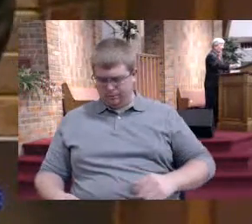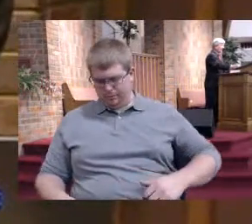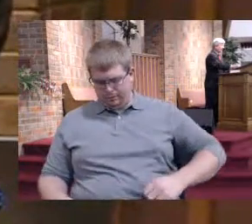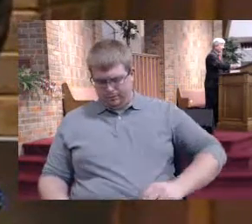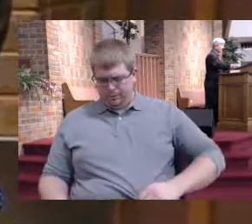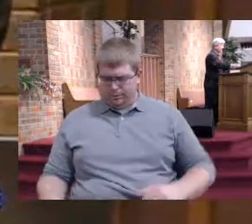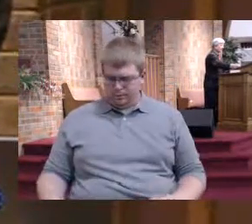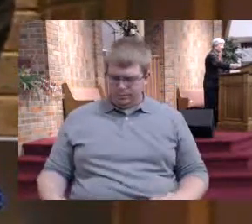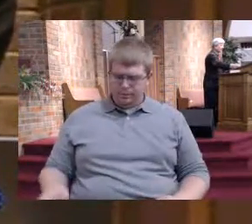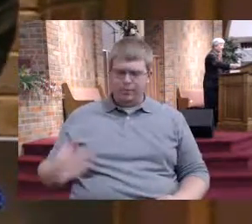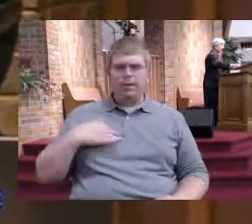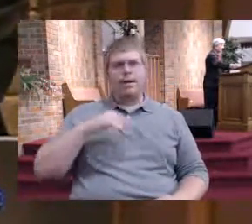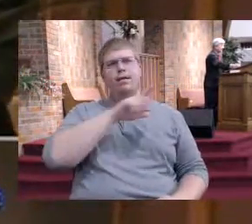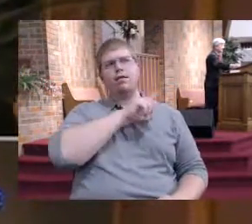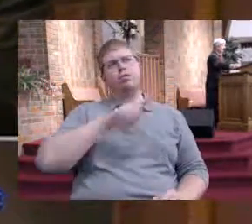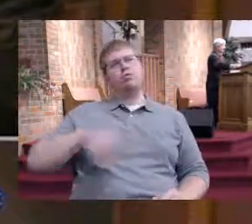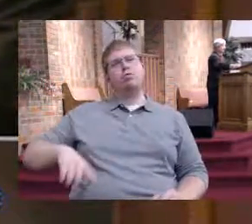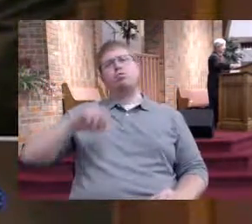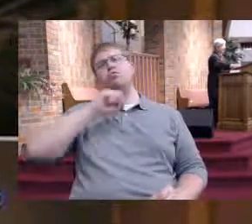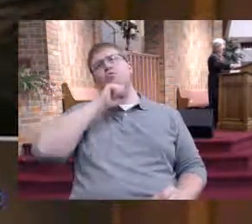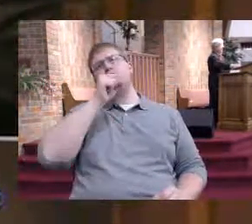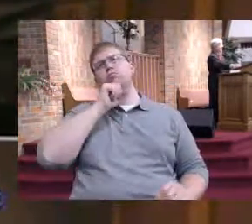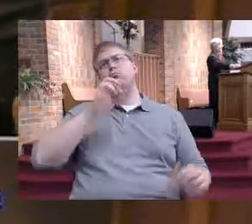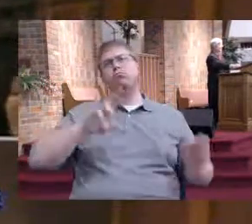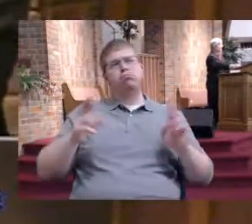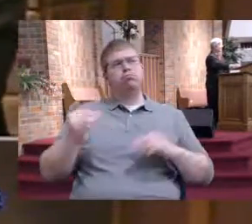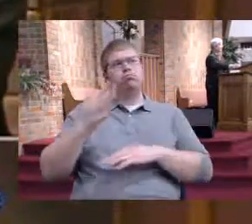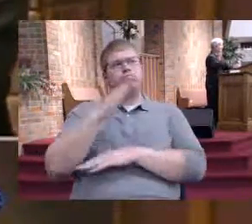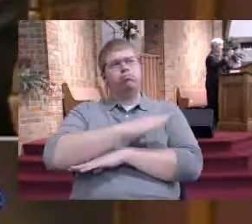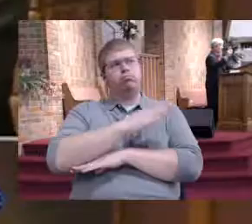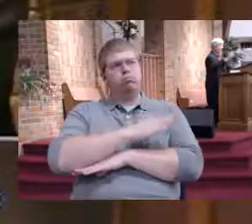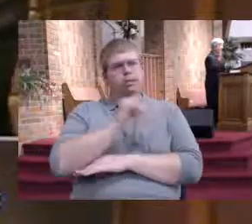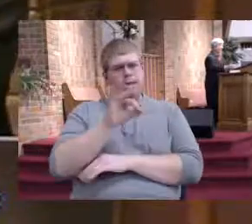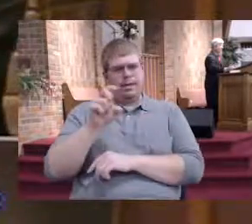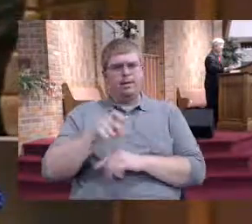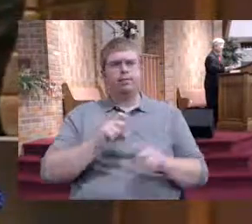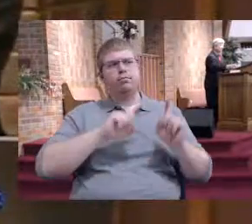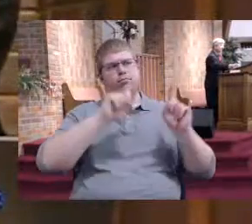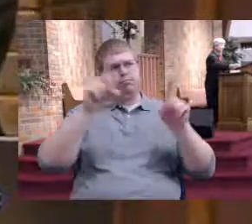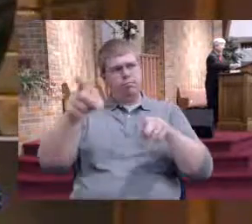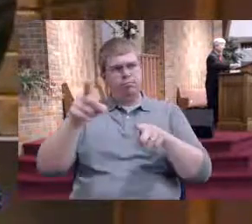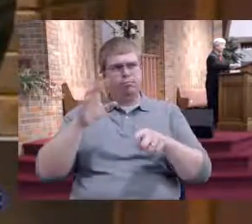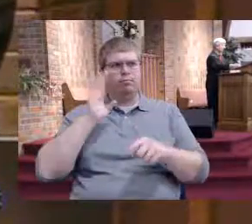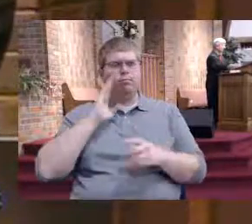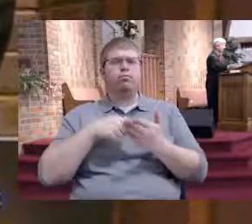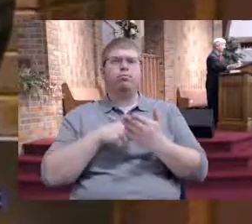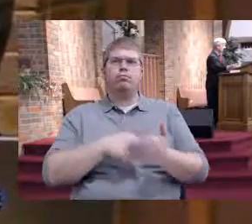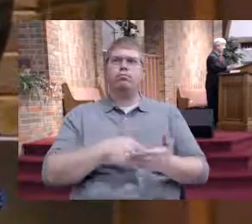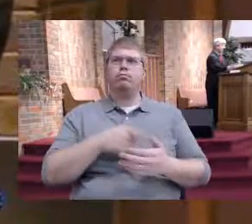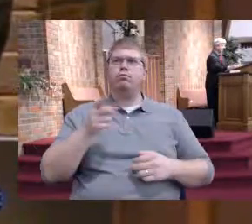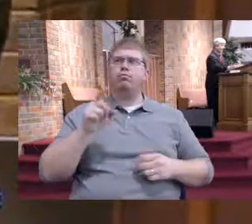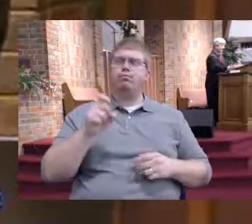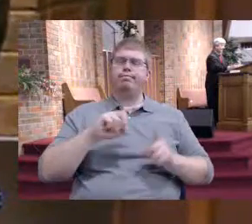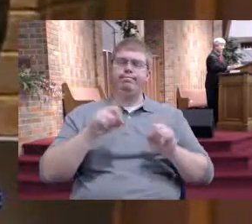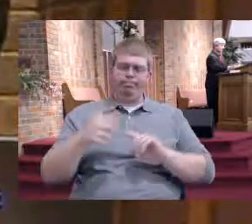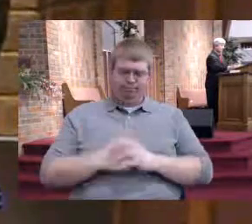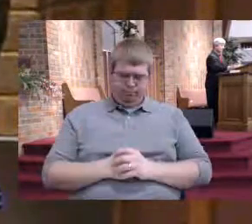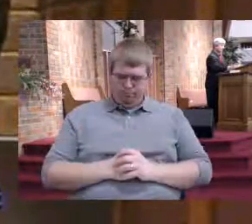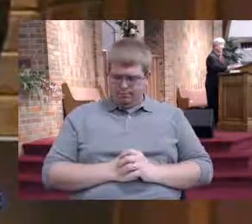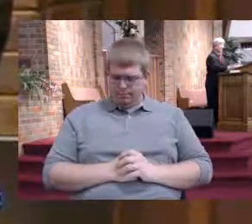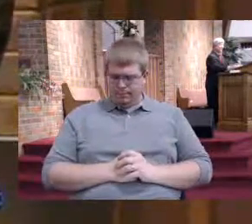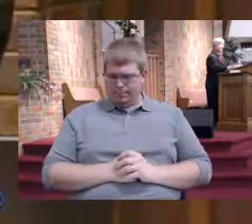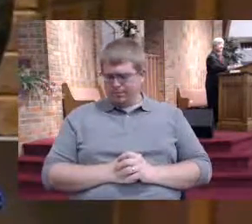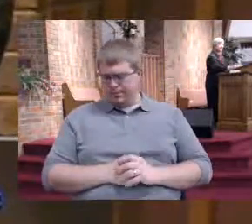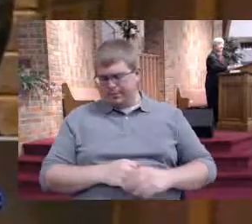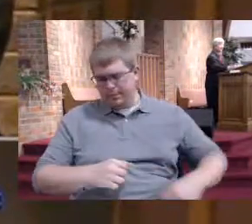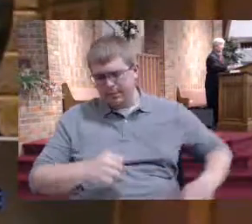We have the Lord's Supper prepared this evening. If you'd like to partake of it, you make your way back to the foyer and you'll be shown where you can be served. Again,